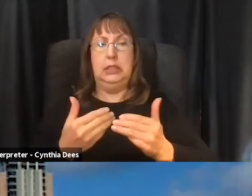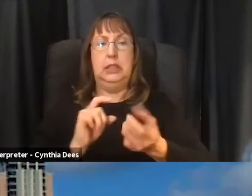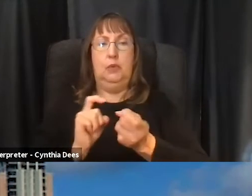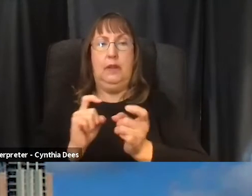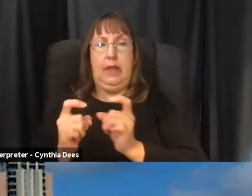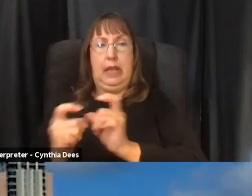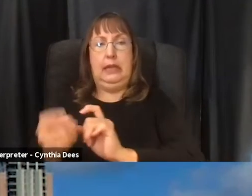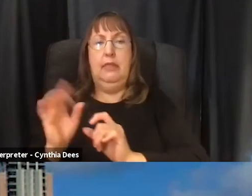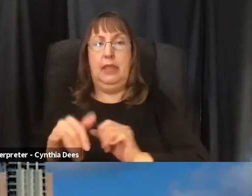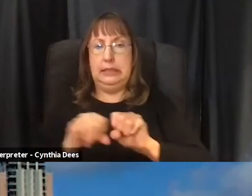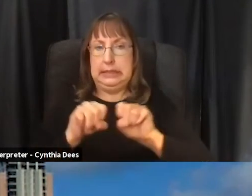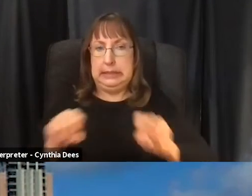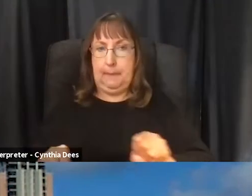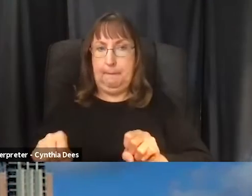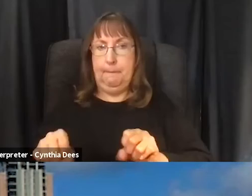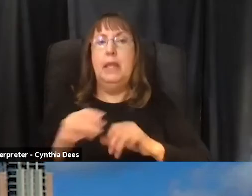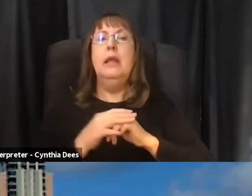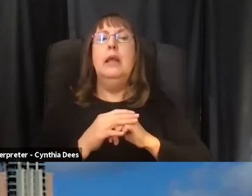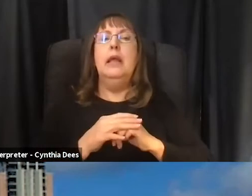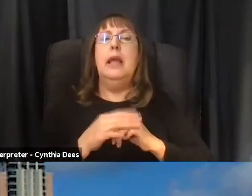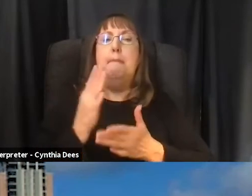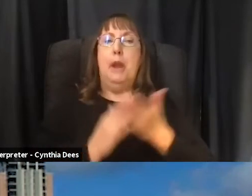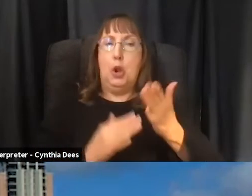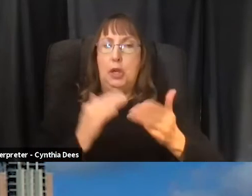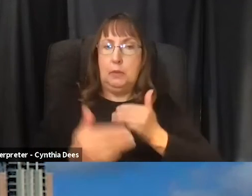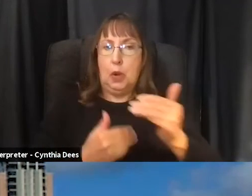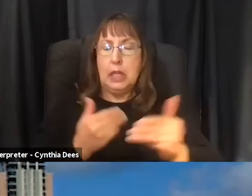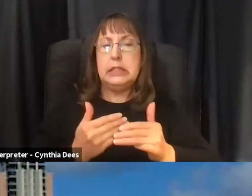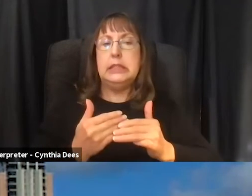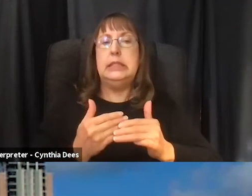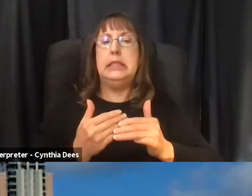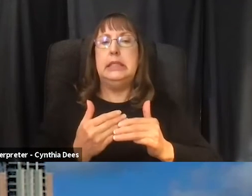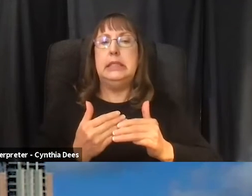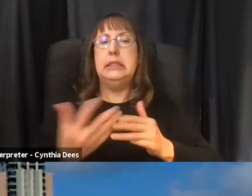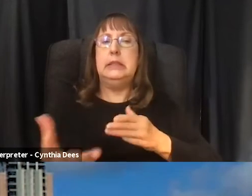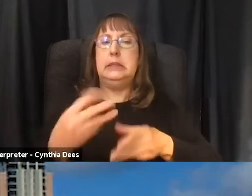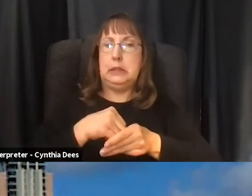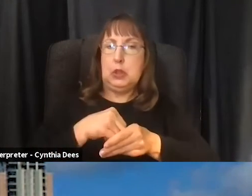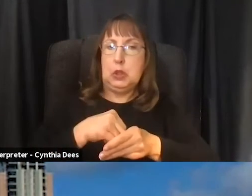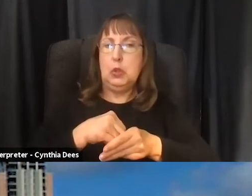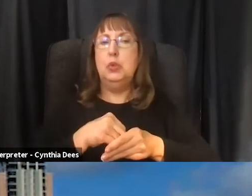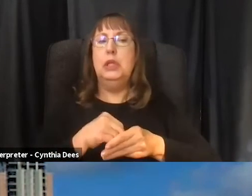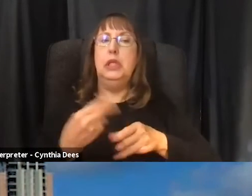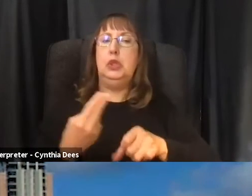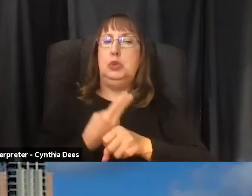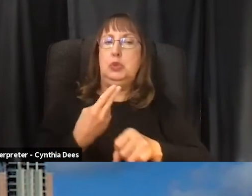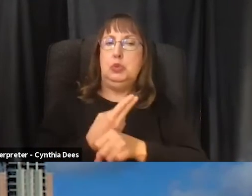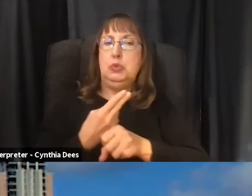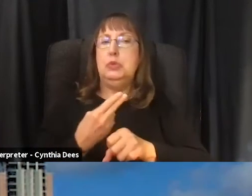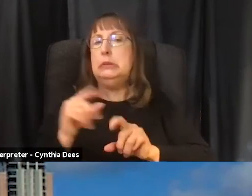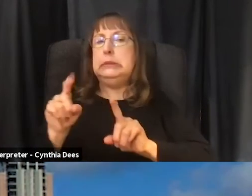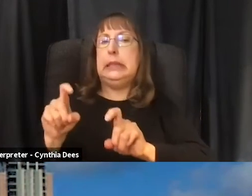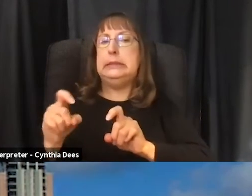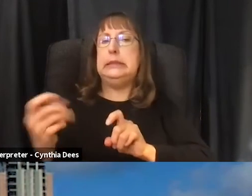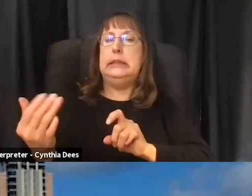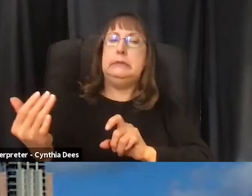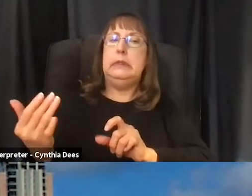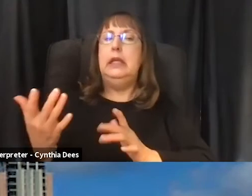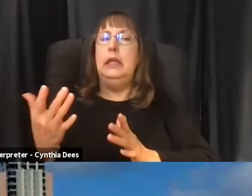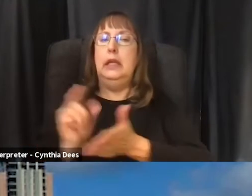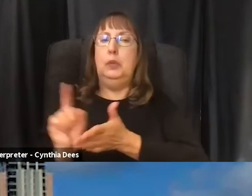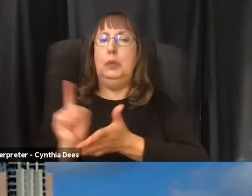of the process is building inclusive user testing into our week-to-week